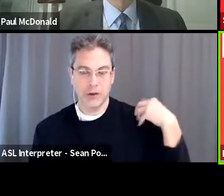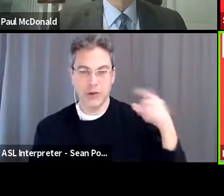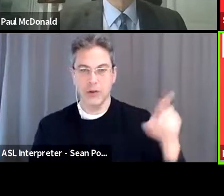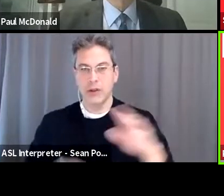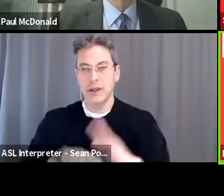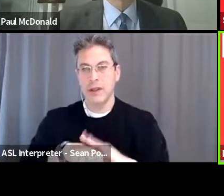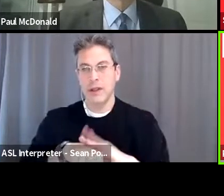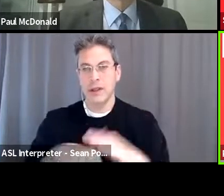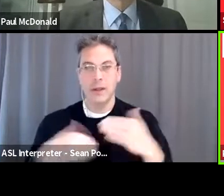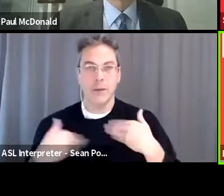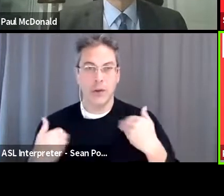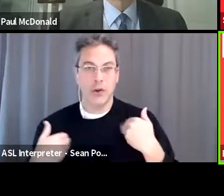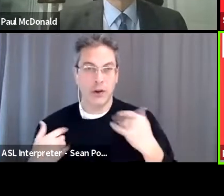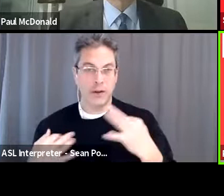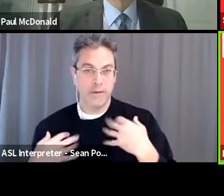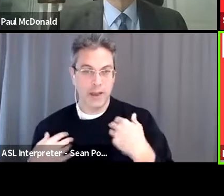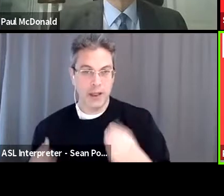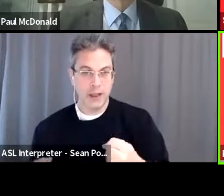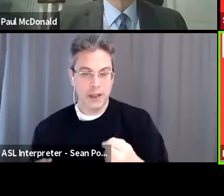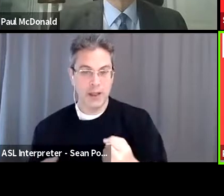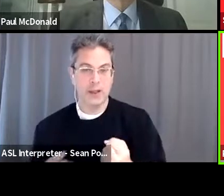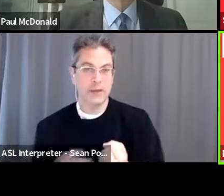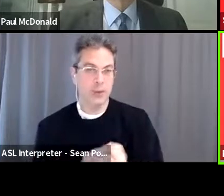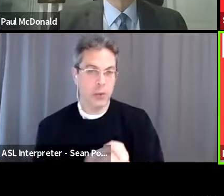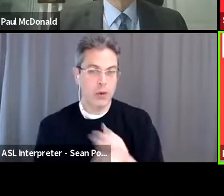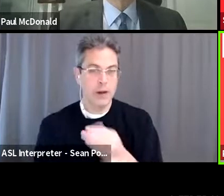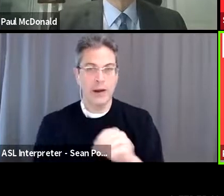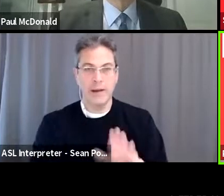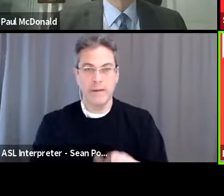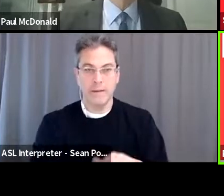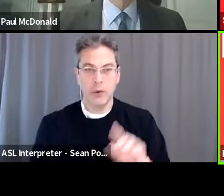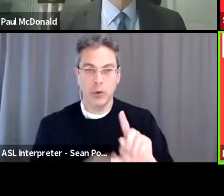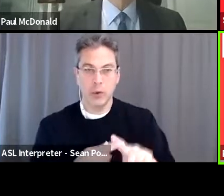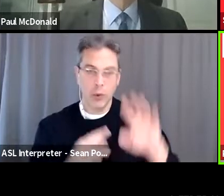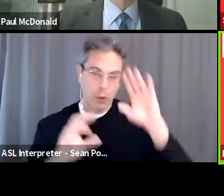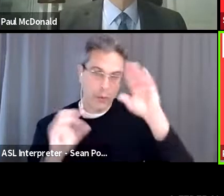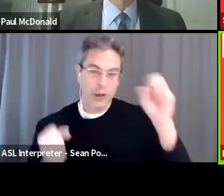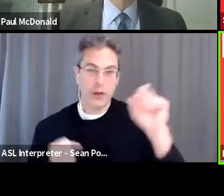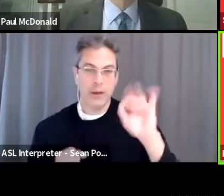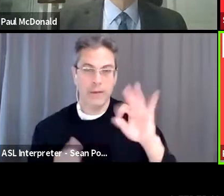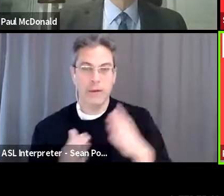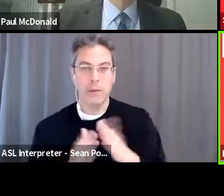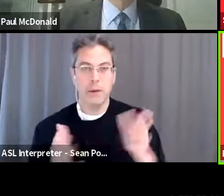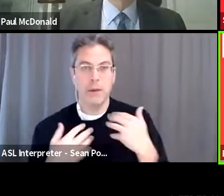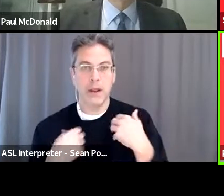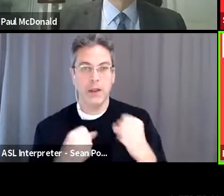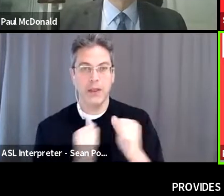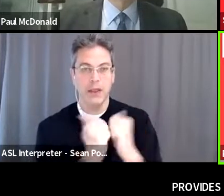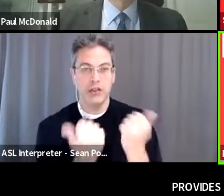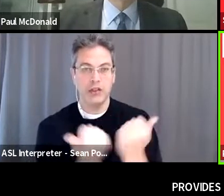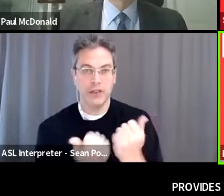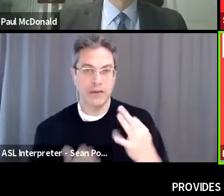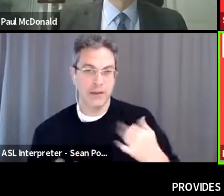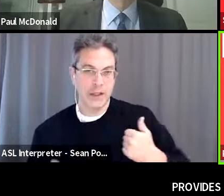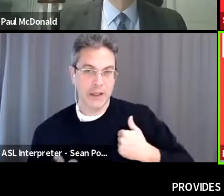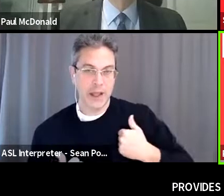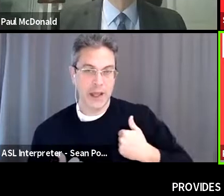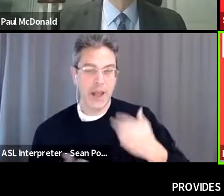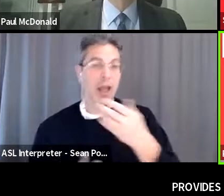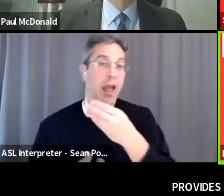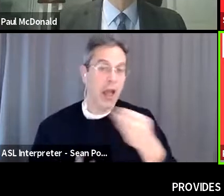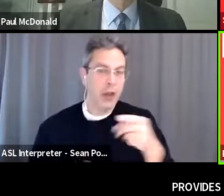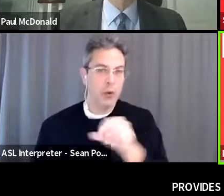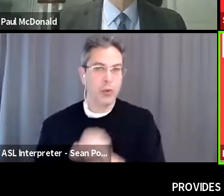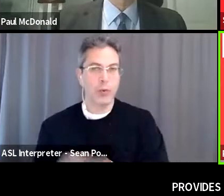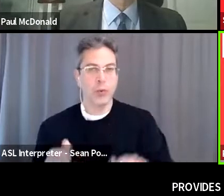Health, supports and provides advice to the President of the Public Health Agency of Canada, and works in collaboration